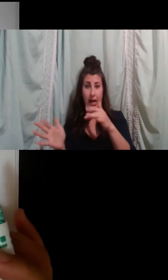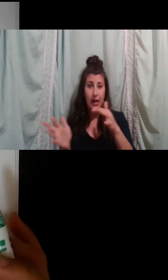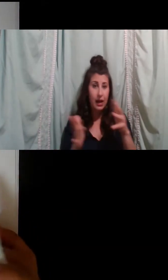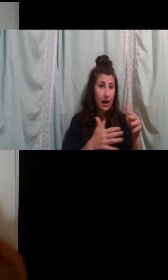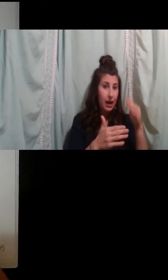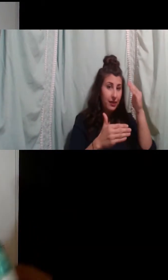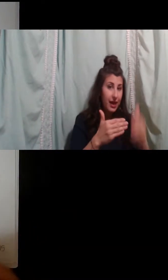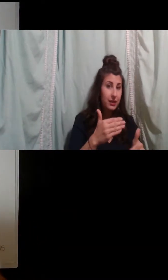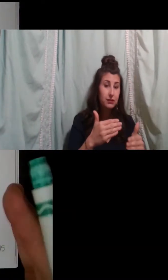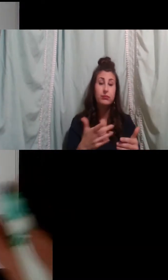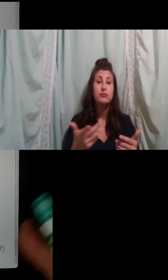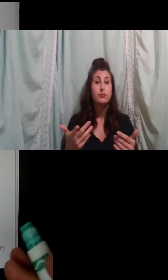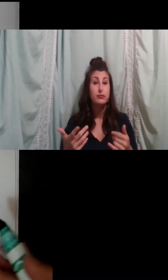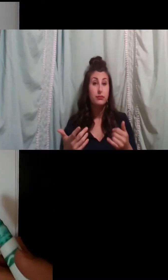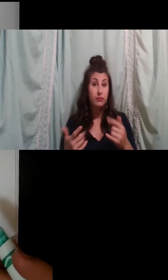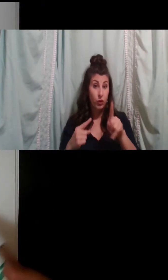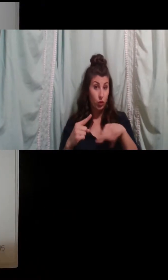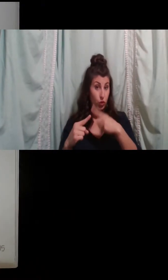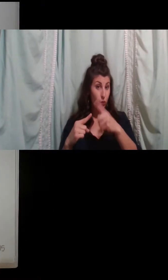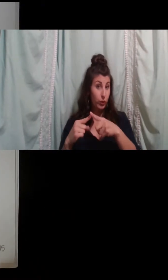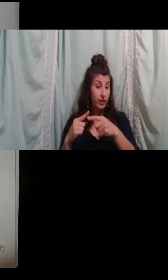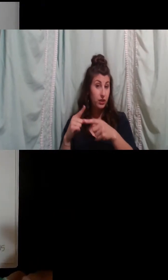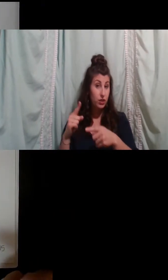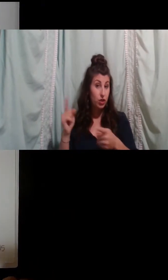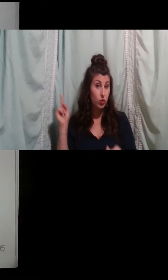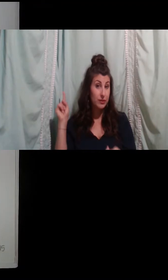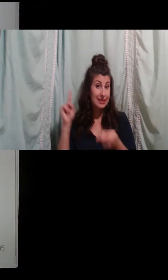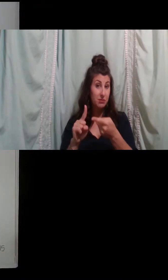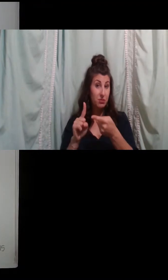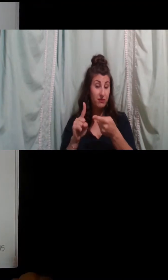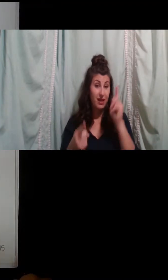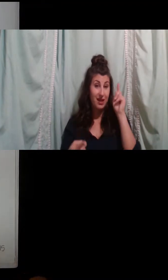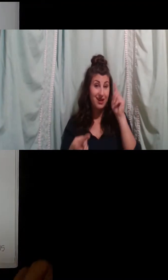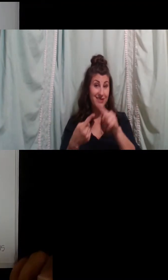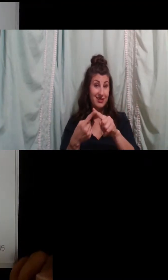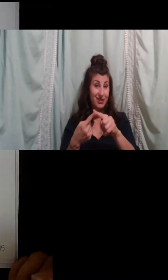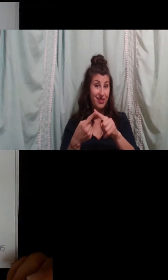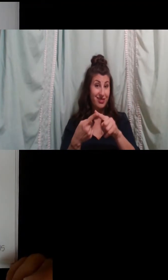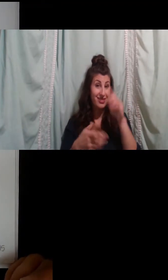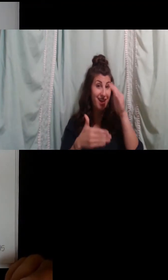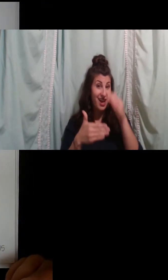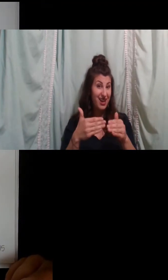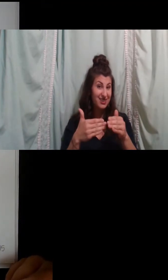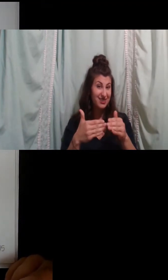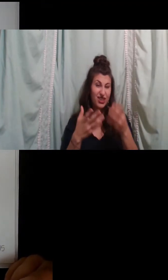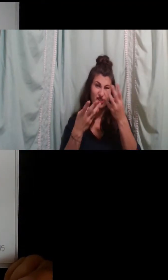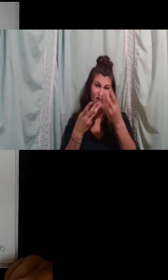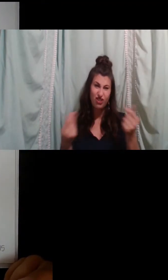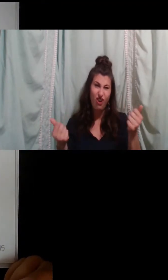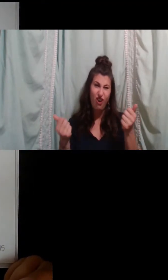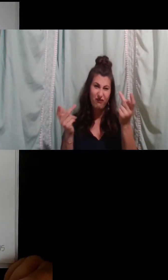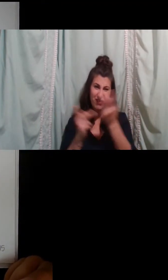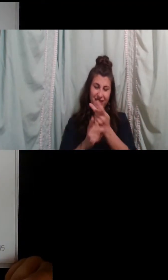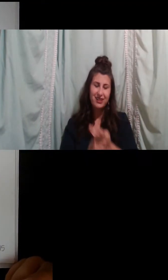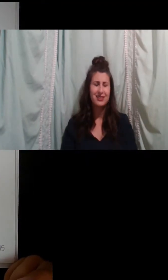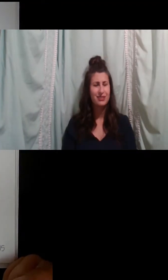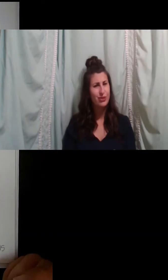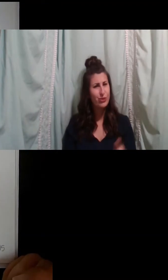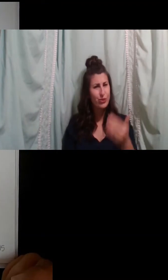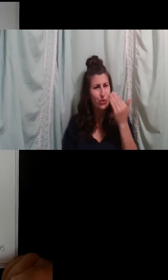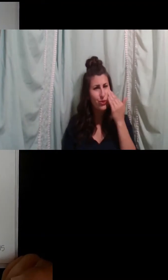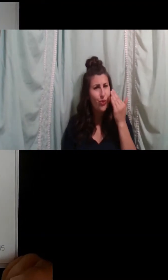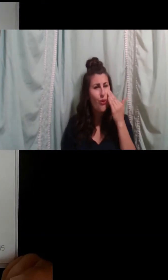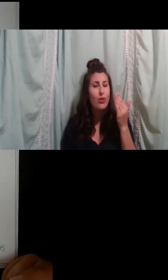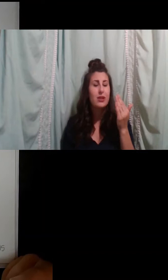to the end. When you simplify all the way to the end, that's when you evaluate, that's when you actually solve it. So just be